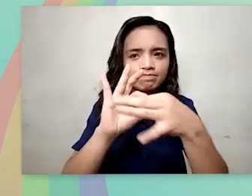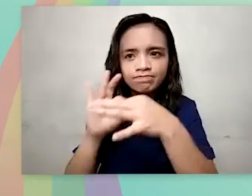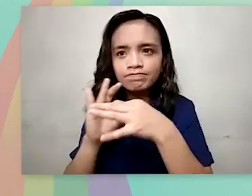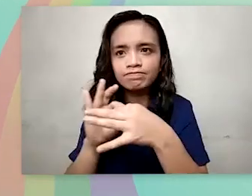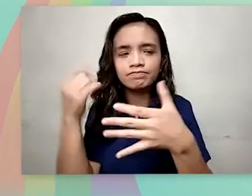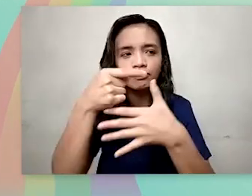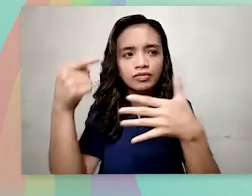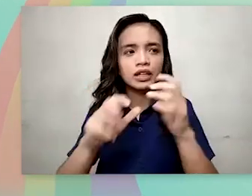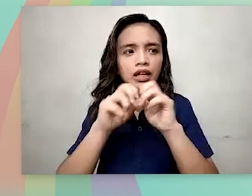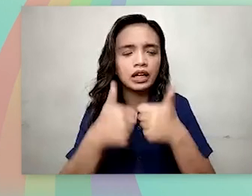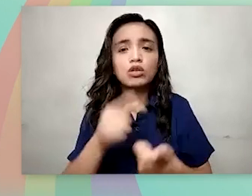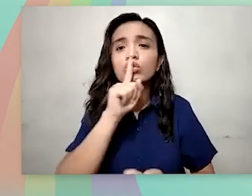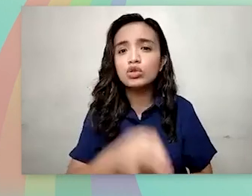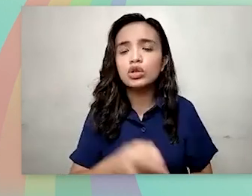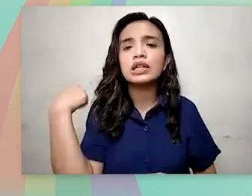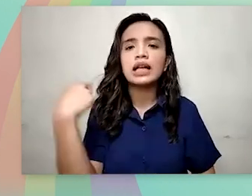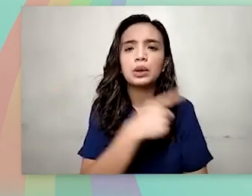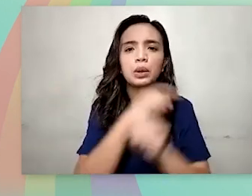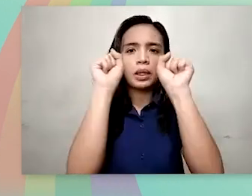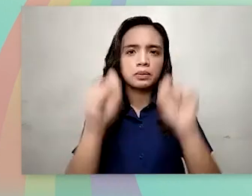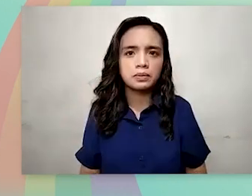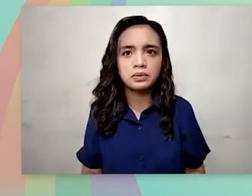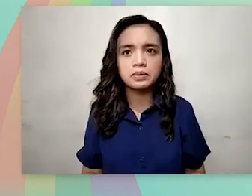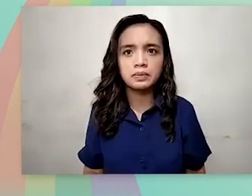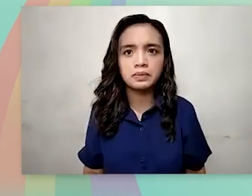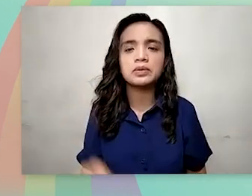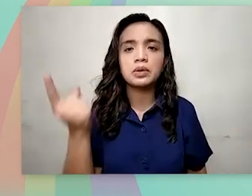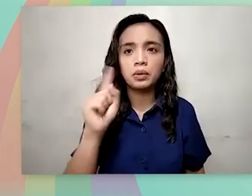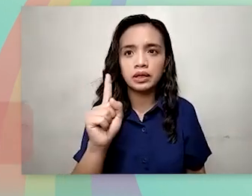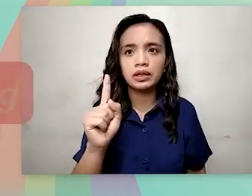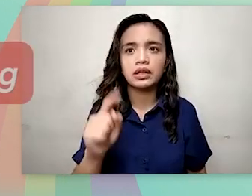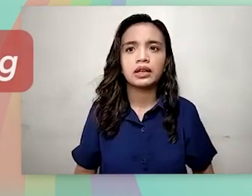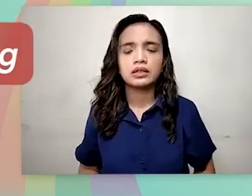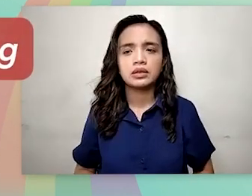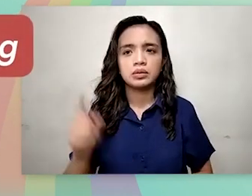very keen on partnering with different stakeholders and different organizations to make sure that